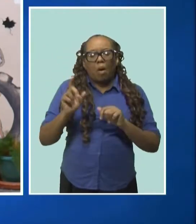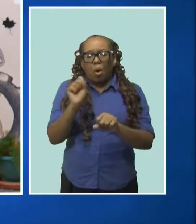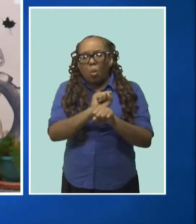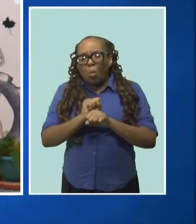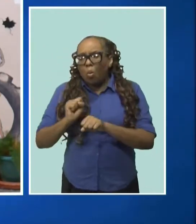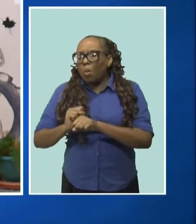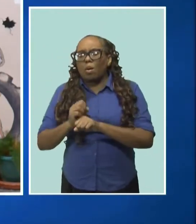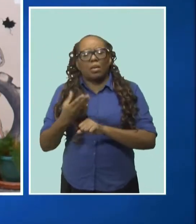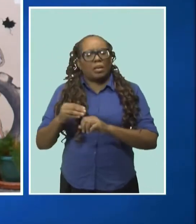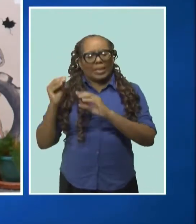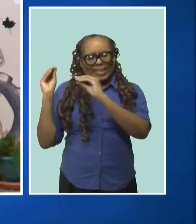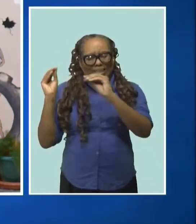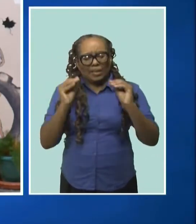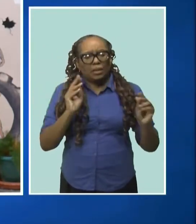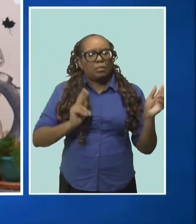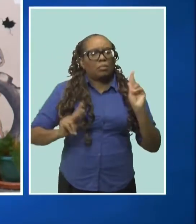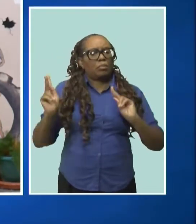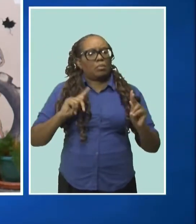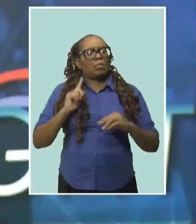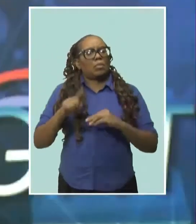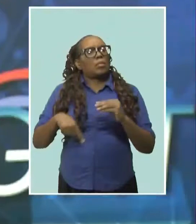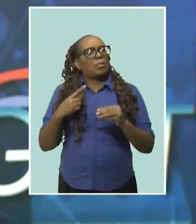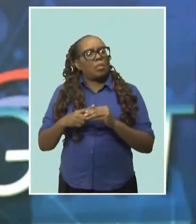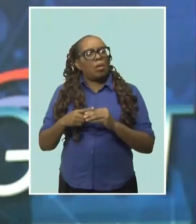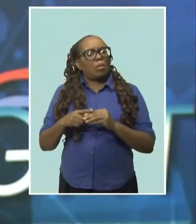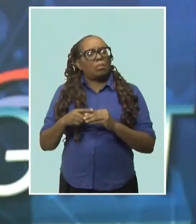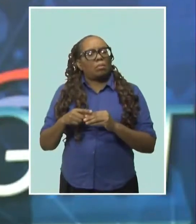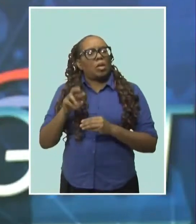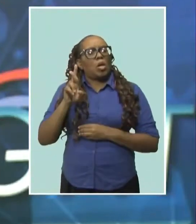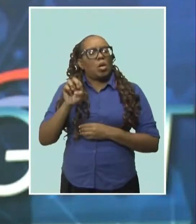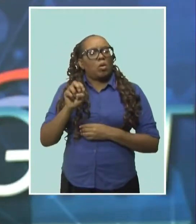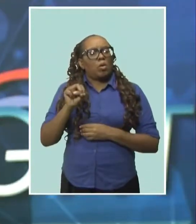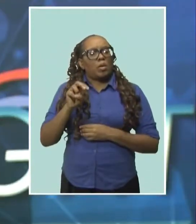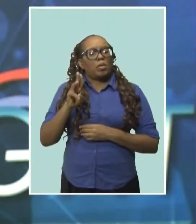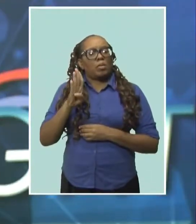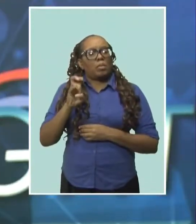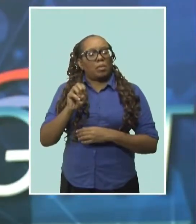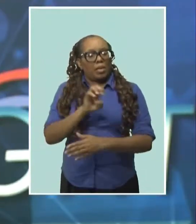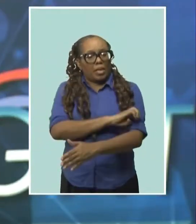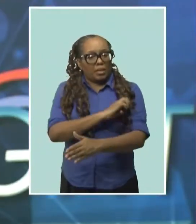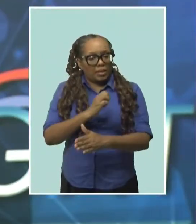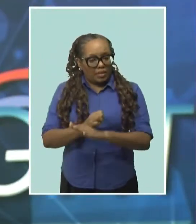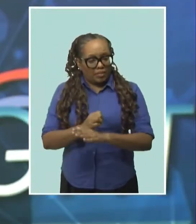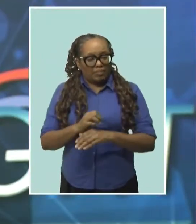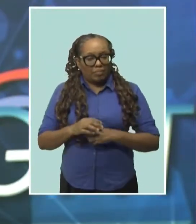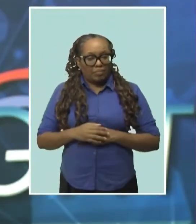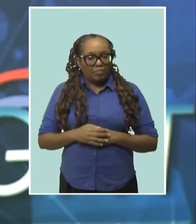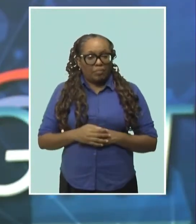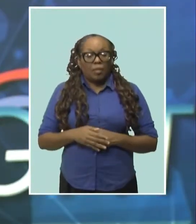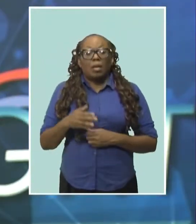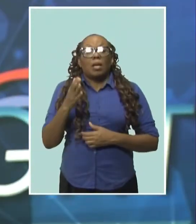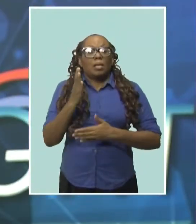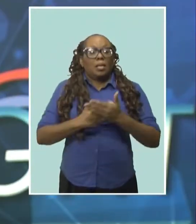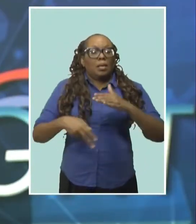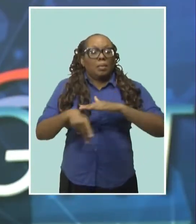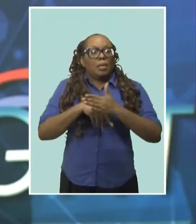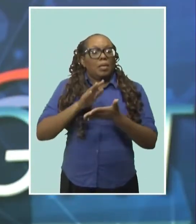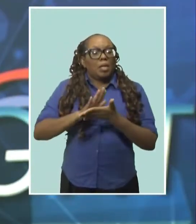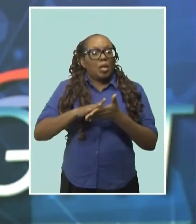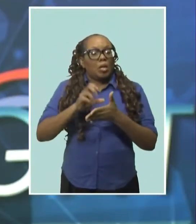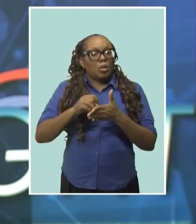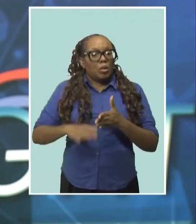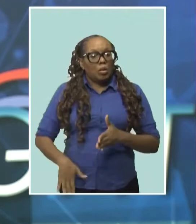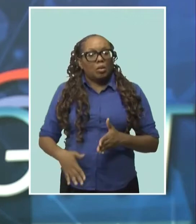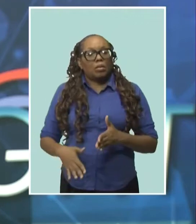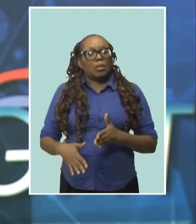raise awareness around renewable energy. Some primary school students got an opportunity today to express their creativity through a